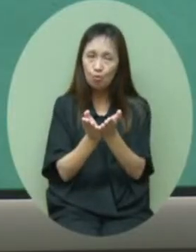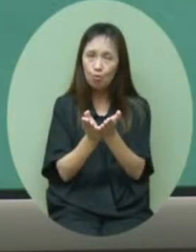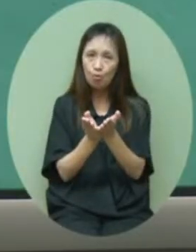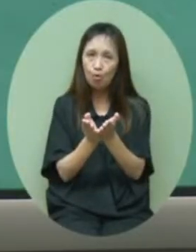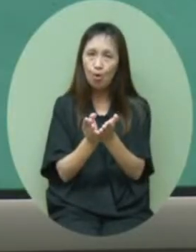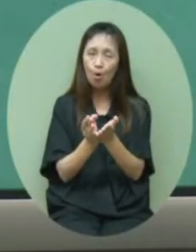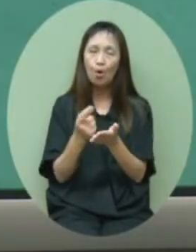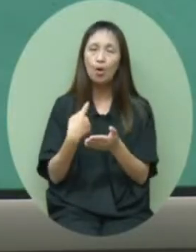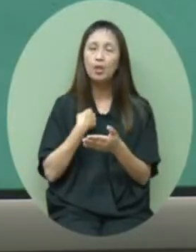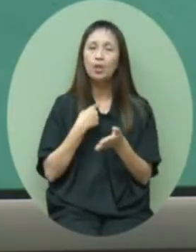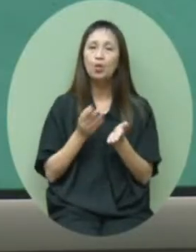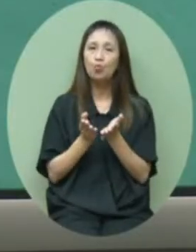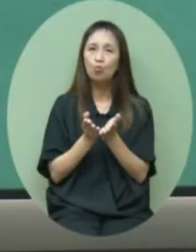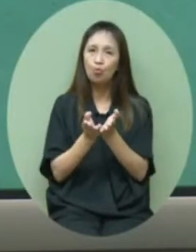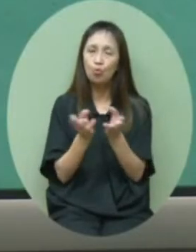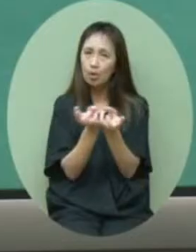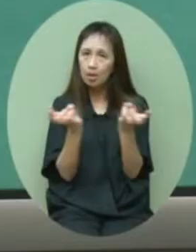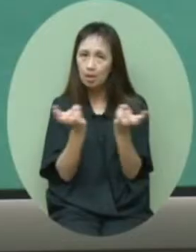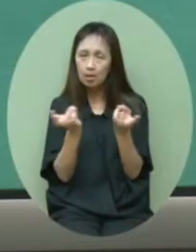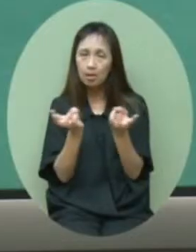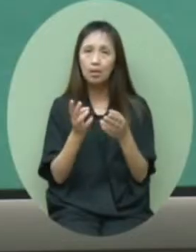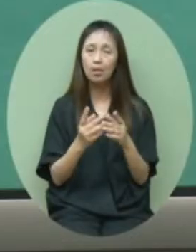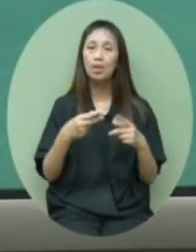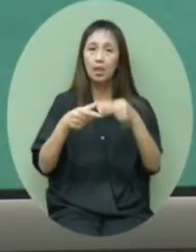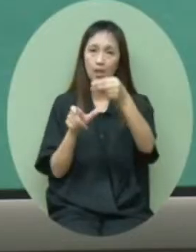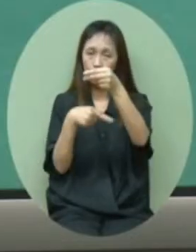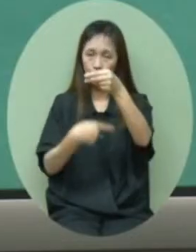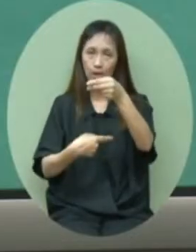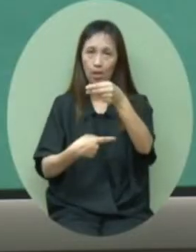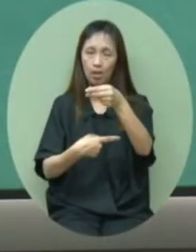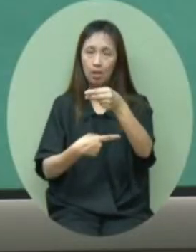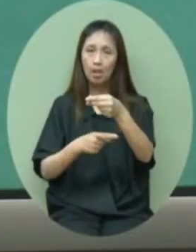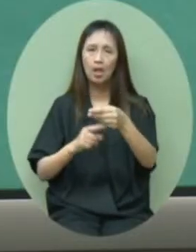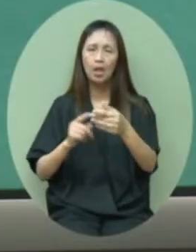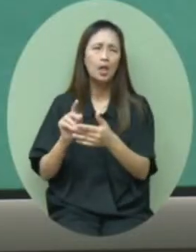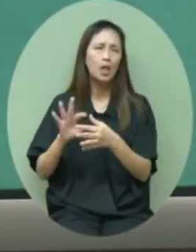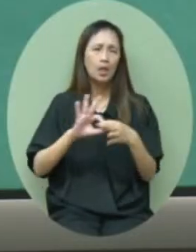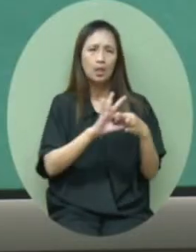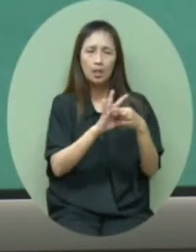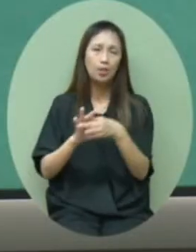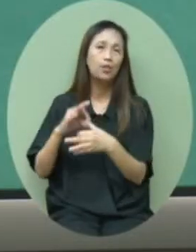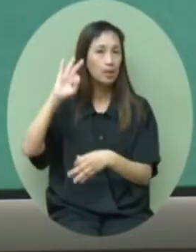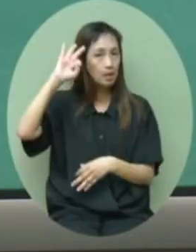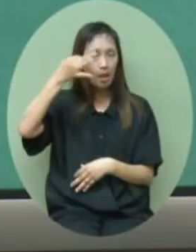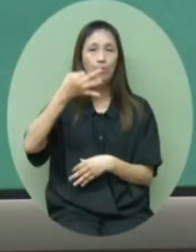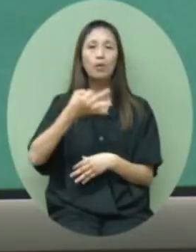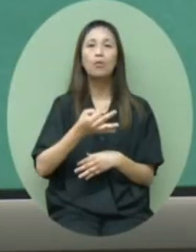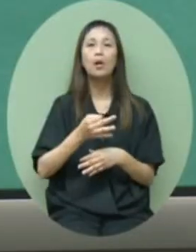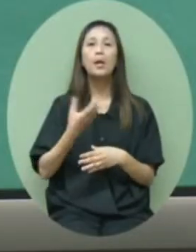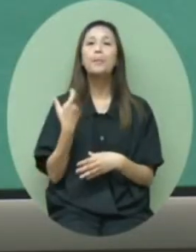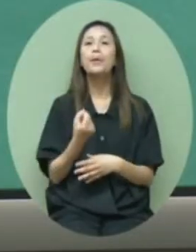Central Wan Chai and Tsim Sha Tsui. There are also 11 new ferry routes